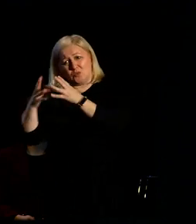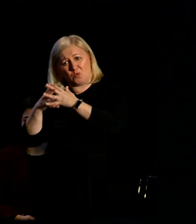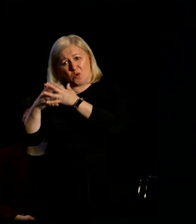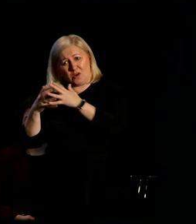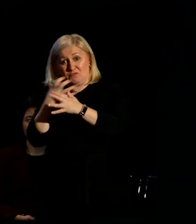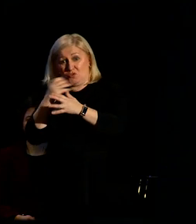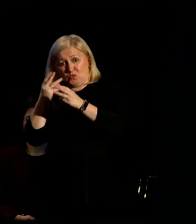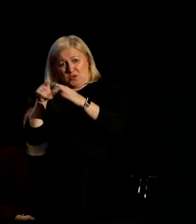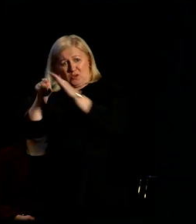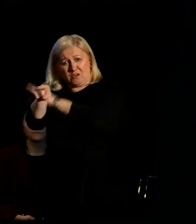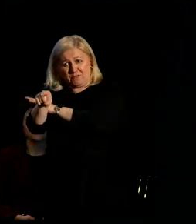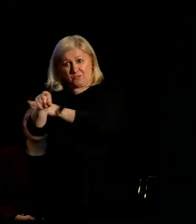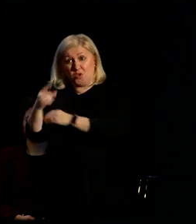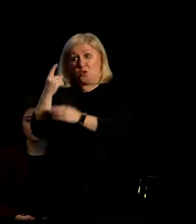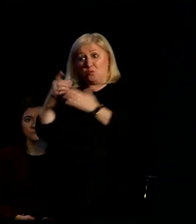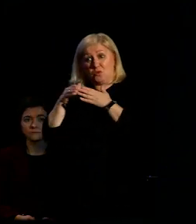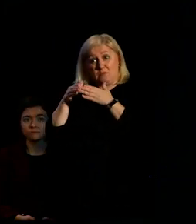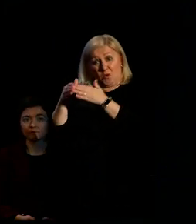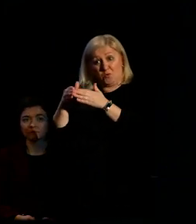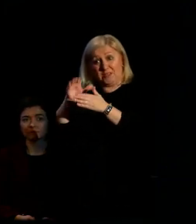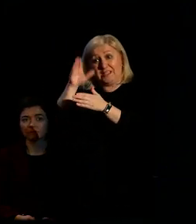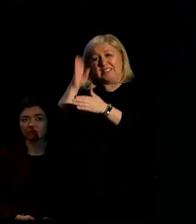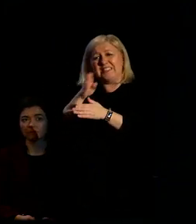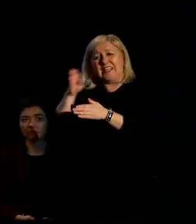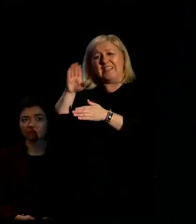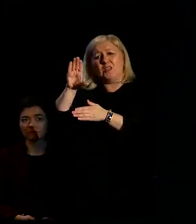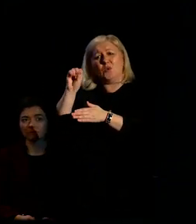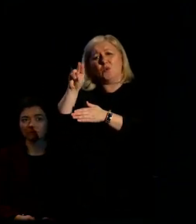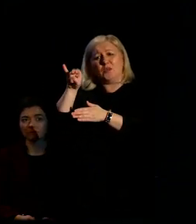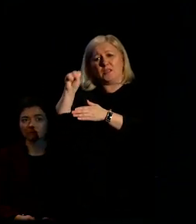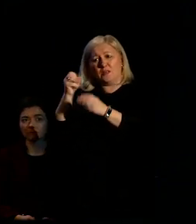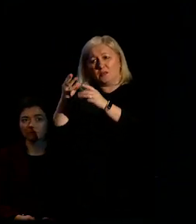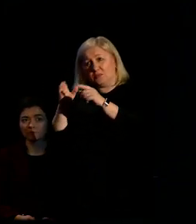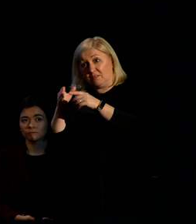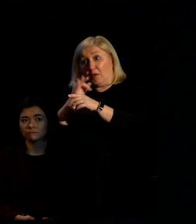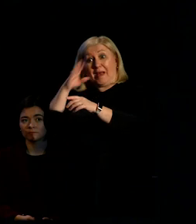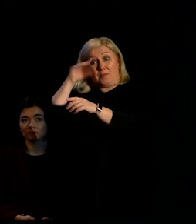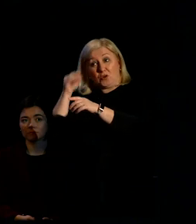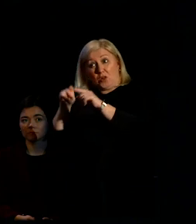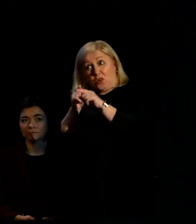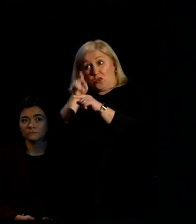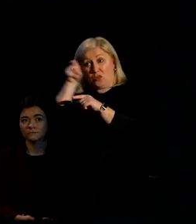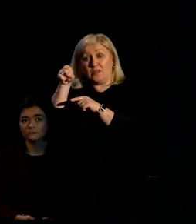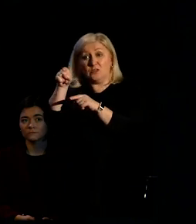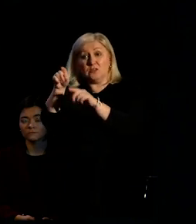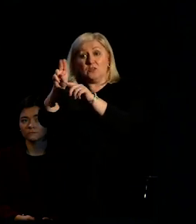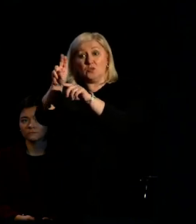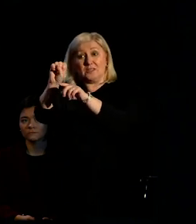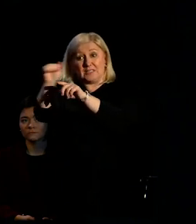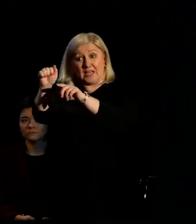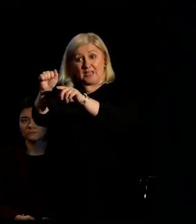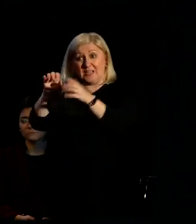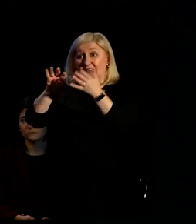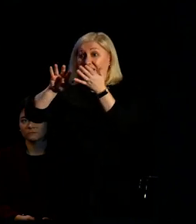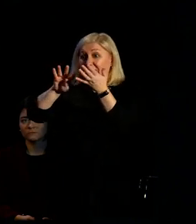San Luis set sail from Hamburg in 1939, bound for the United States, with 937